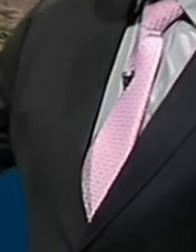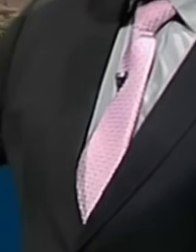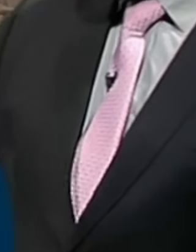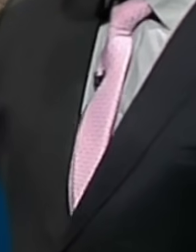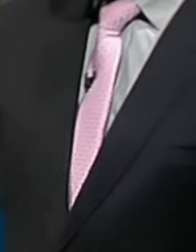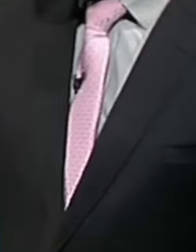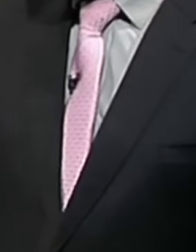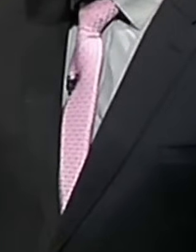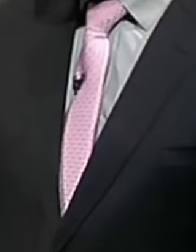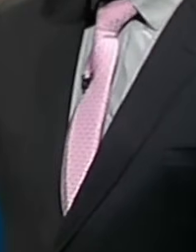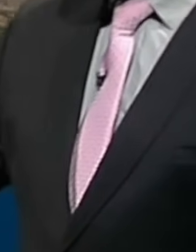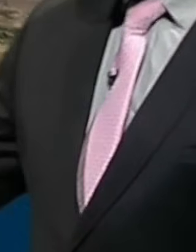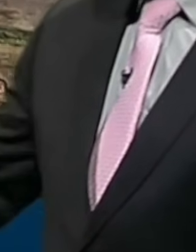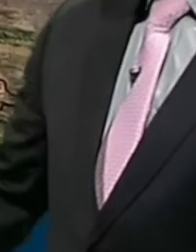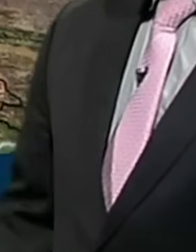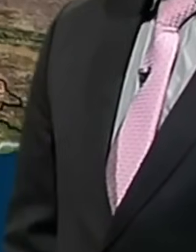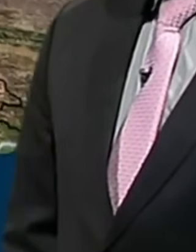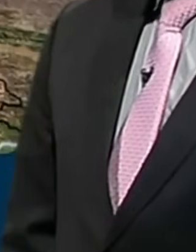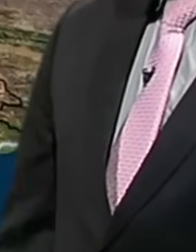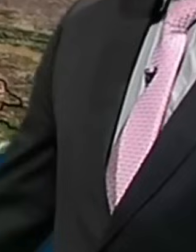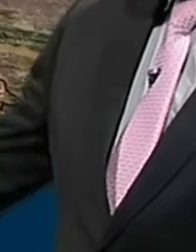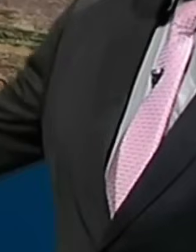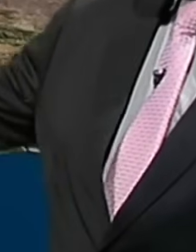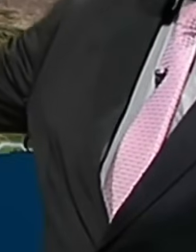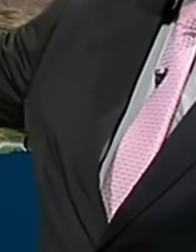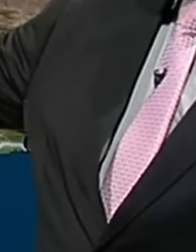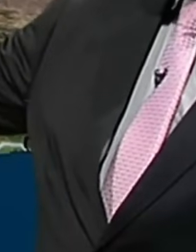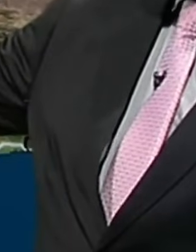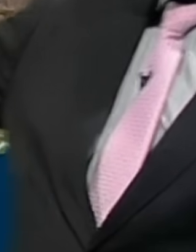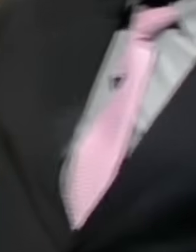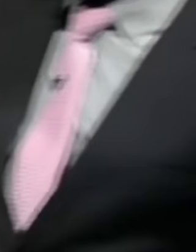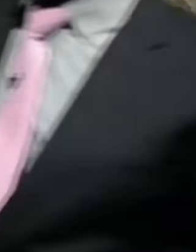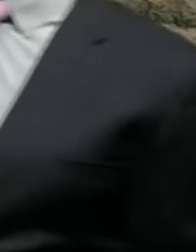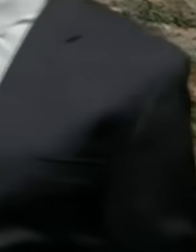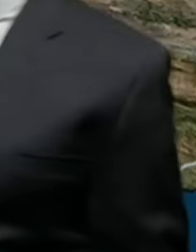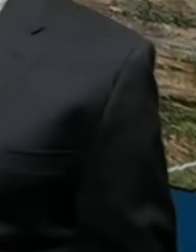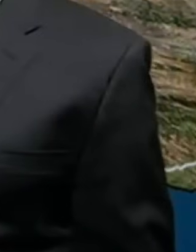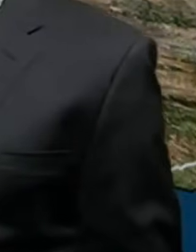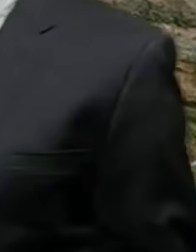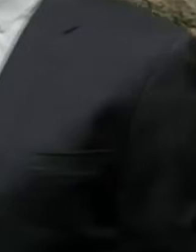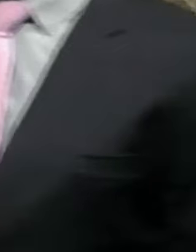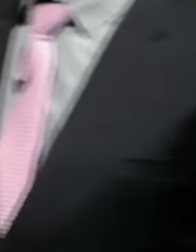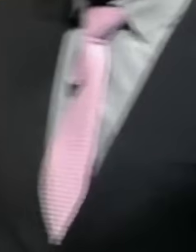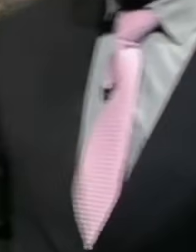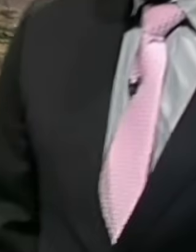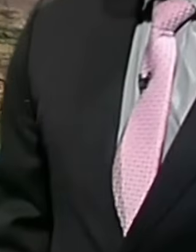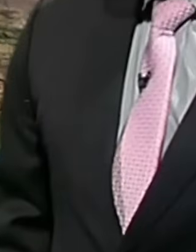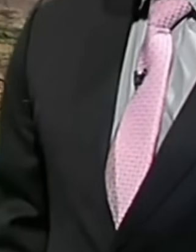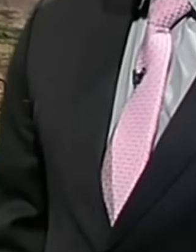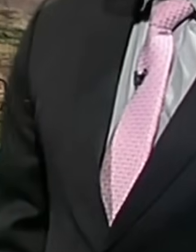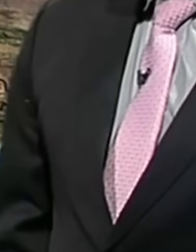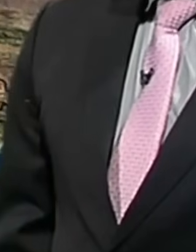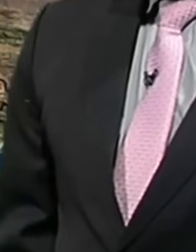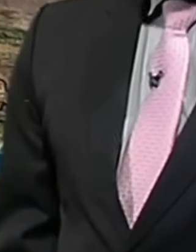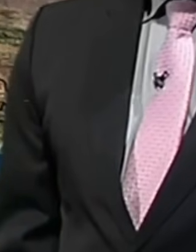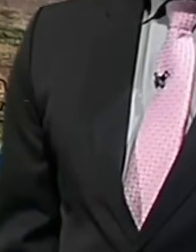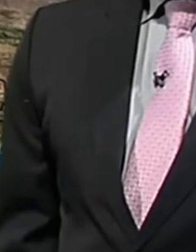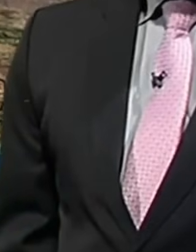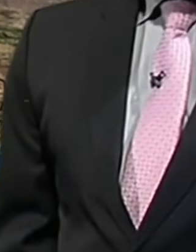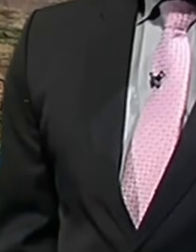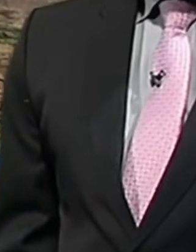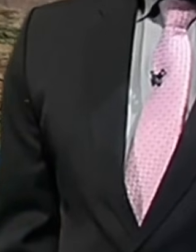phola phodile dibakeng tsena tse borwa ntle le mono ha re shebile bohareng o tla futhuma le empa ho tla tshisa haholo sebakeng sana sa Tlen Willem e ka sta le hona ka